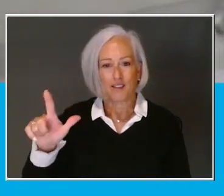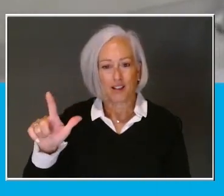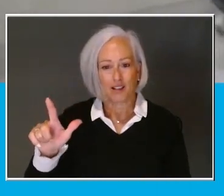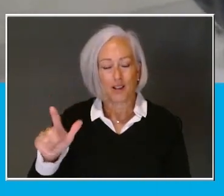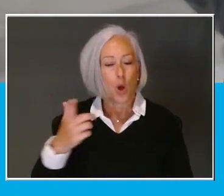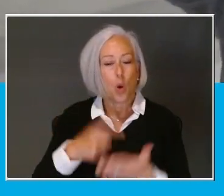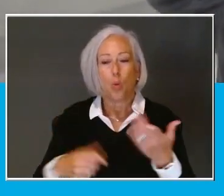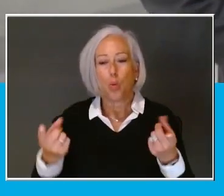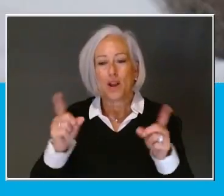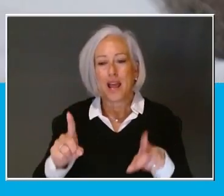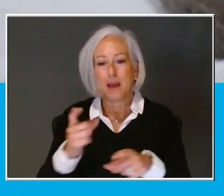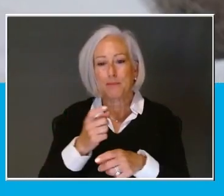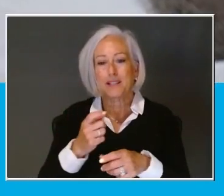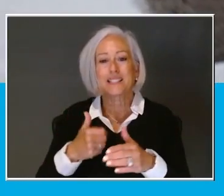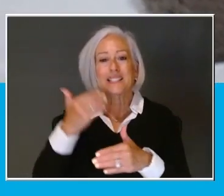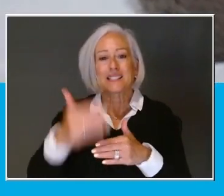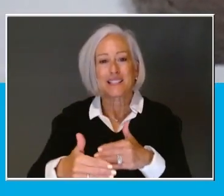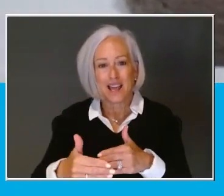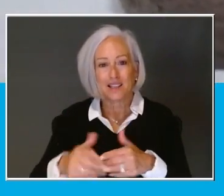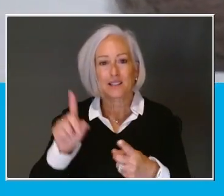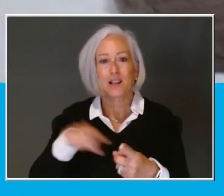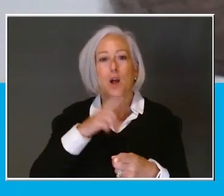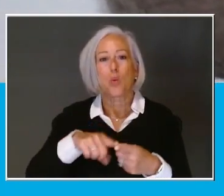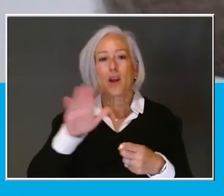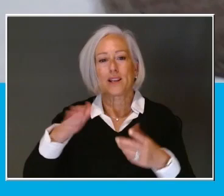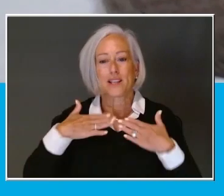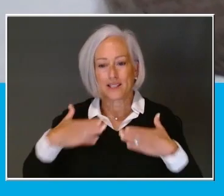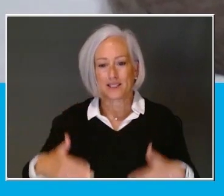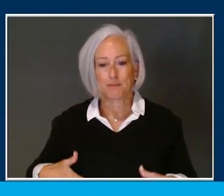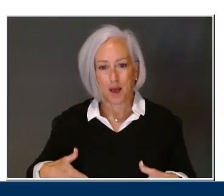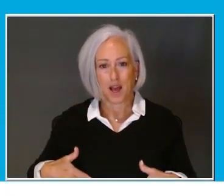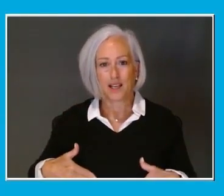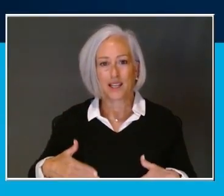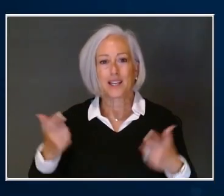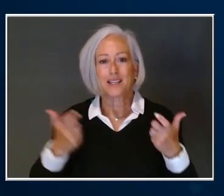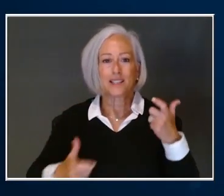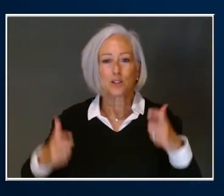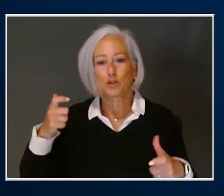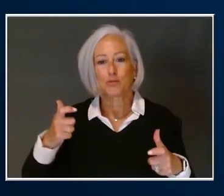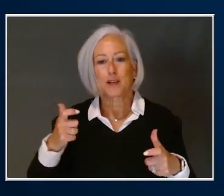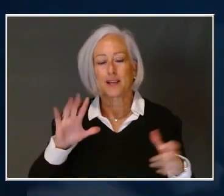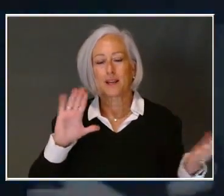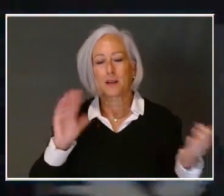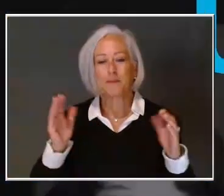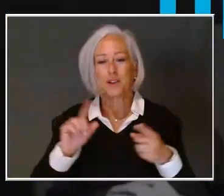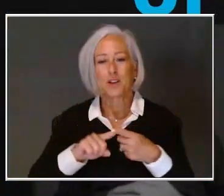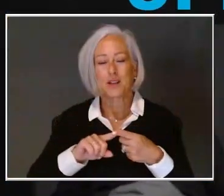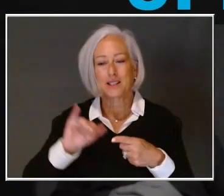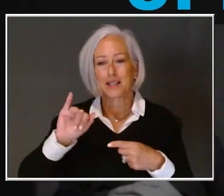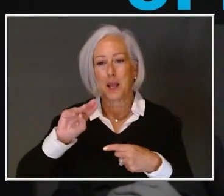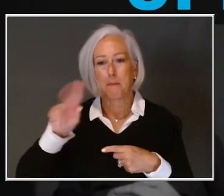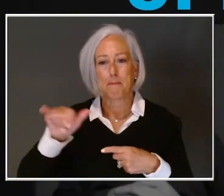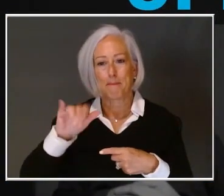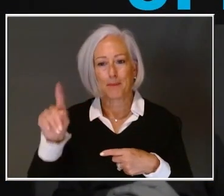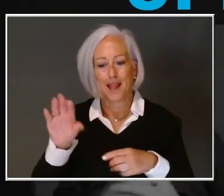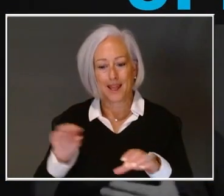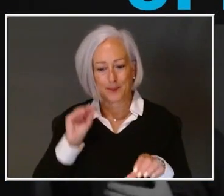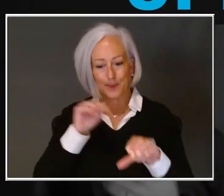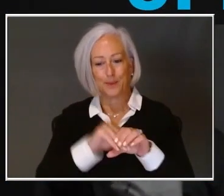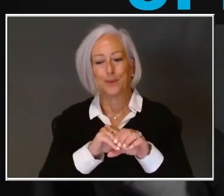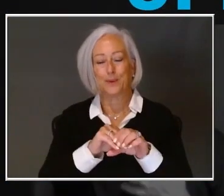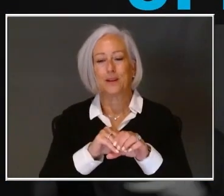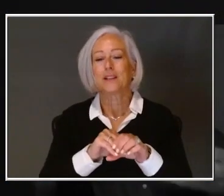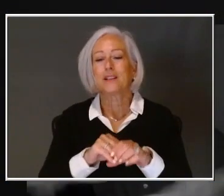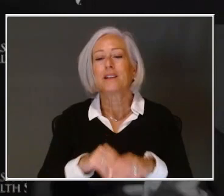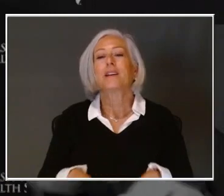body outgrows his implant? The latest update on Alex's journey, Wednesday at 8. Subscribe to our morning